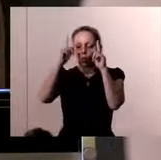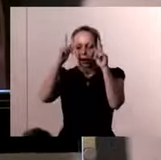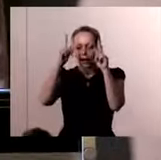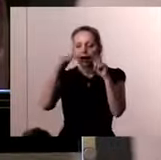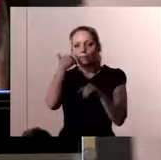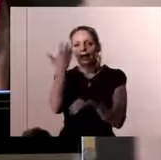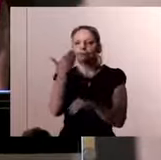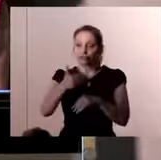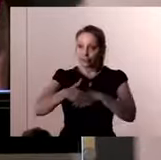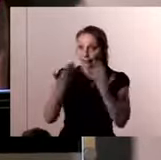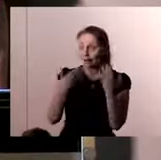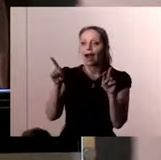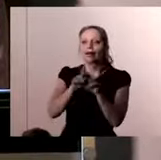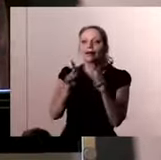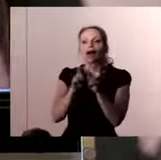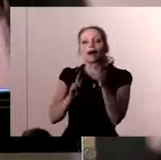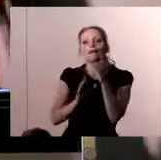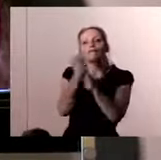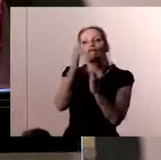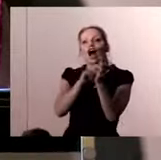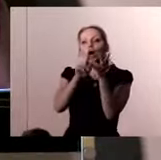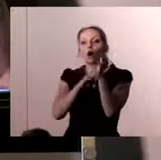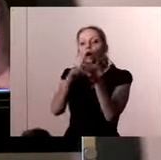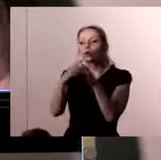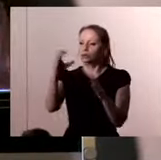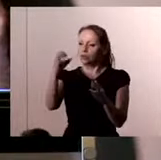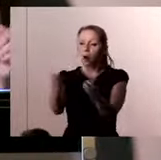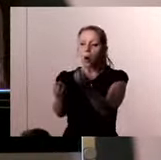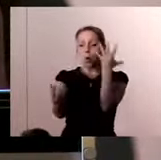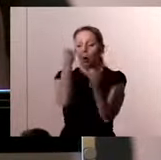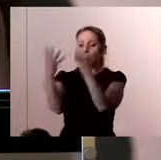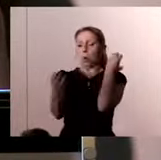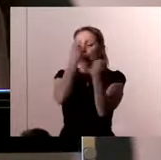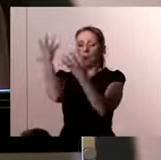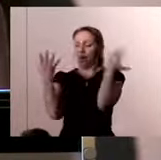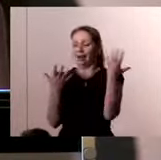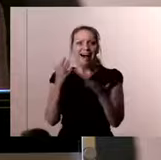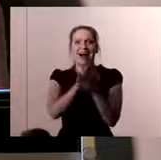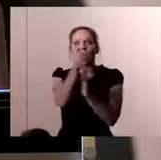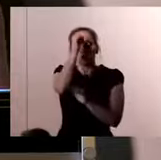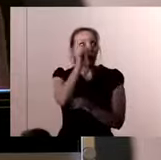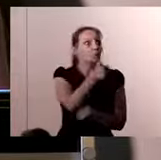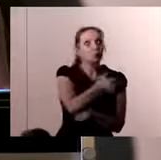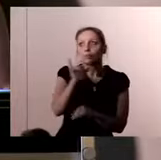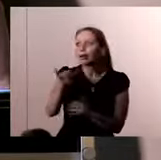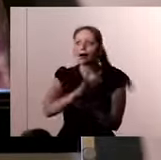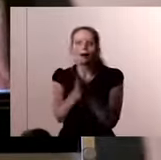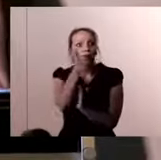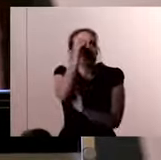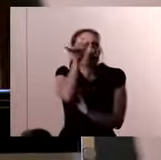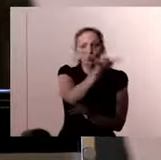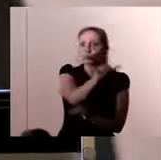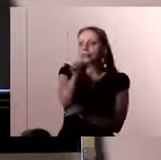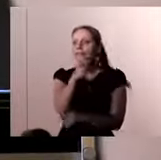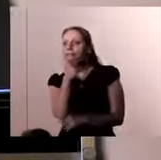in the face with a fire hose. That makes it really hard to tell the good stuff from the bad stuff. So I'm